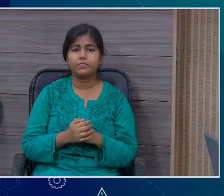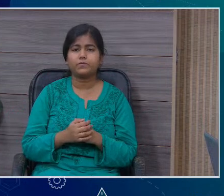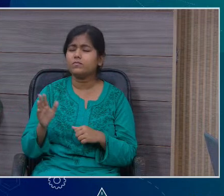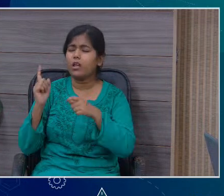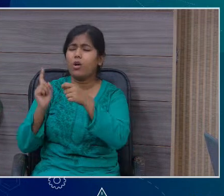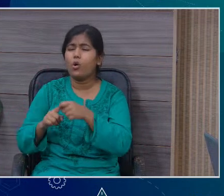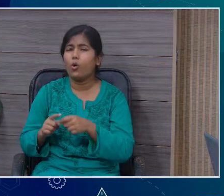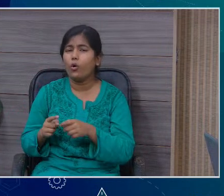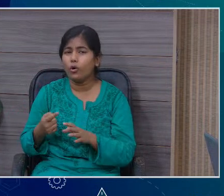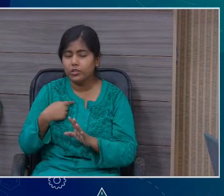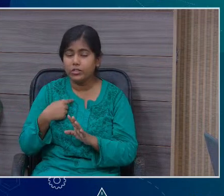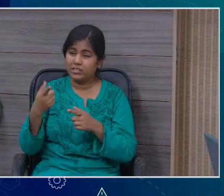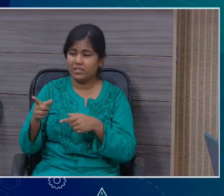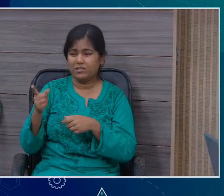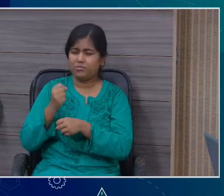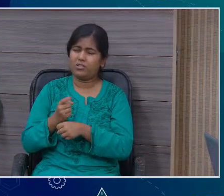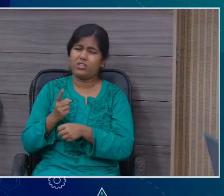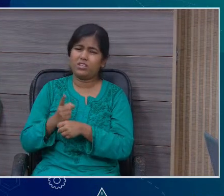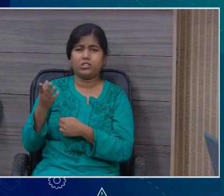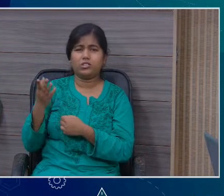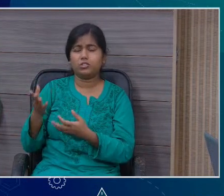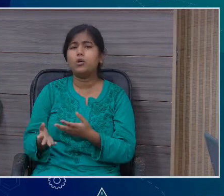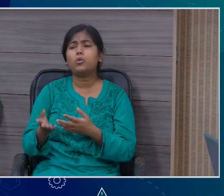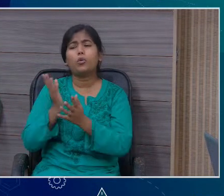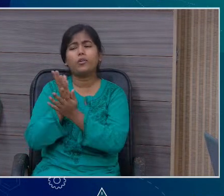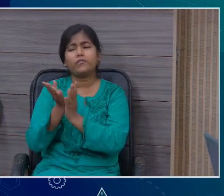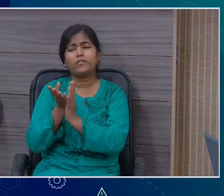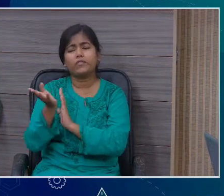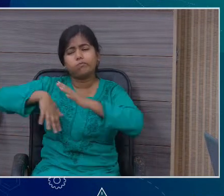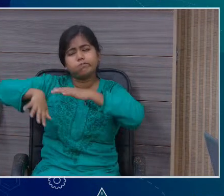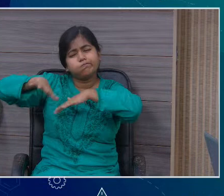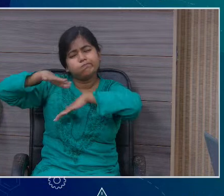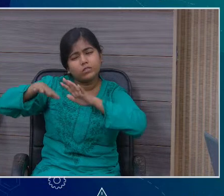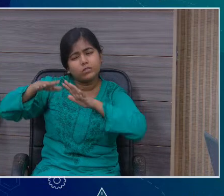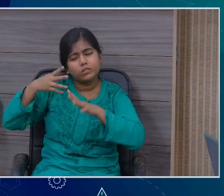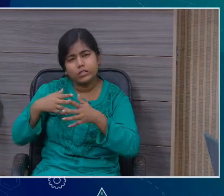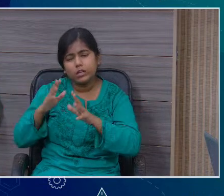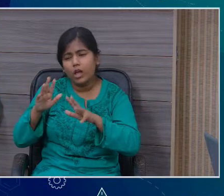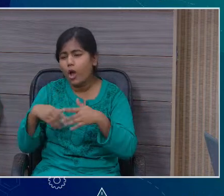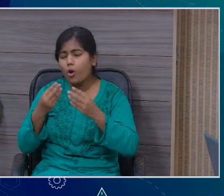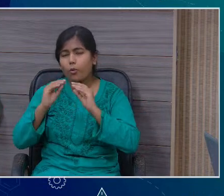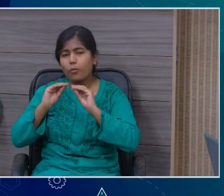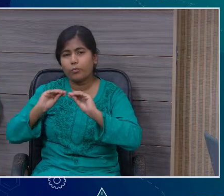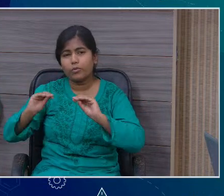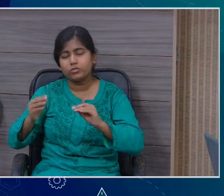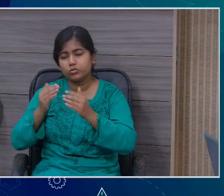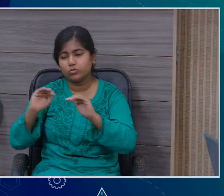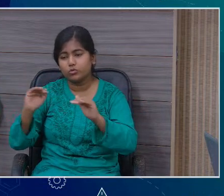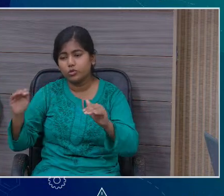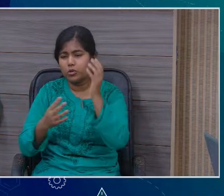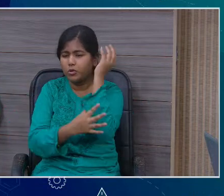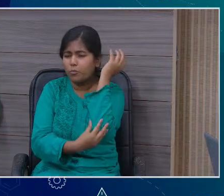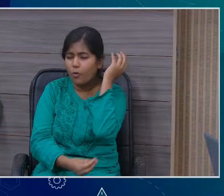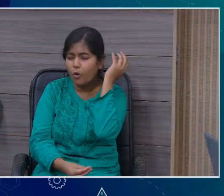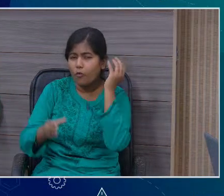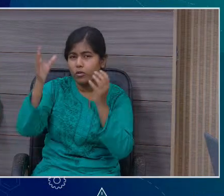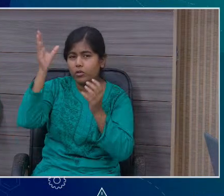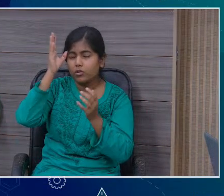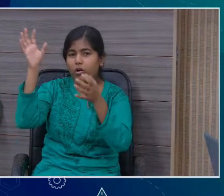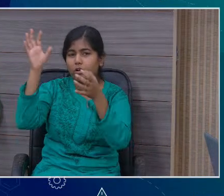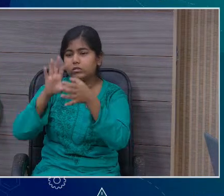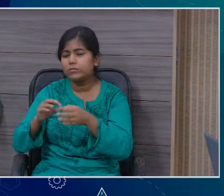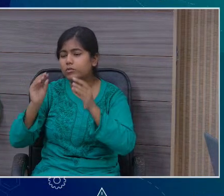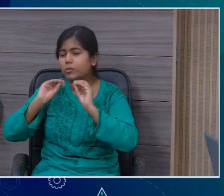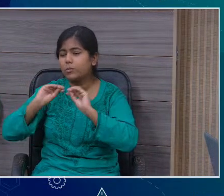say method, that can be used to make the students with special need understand the concept of poverty, which has been shown in this